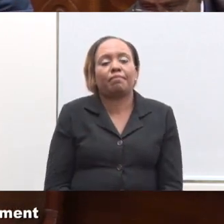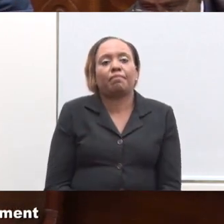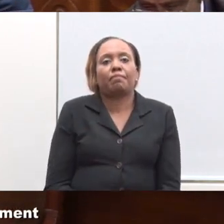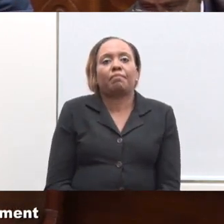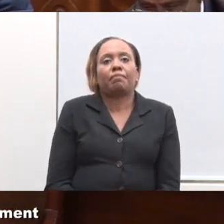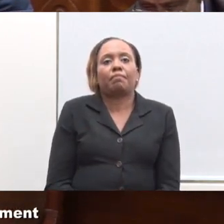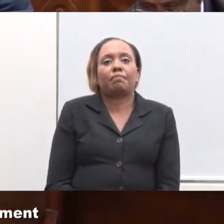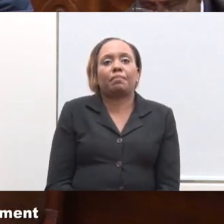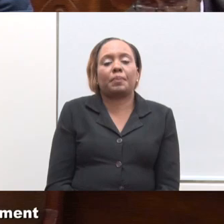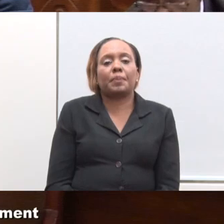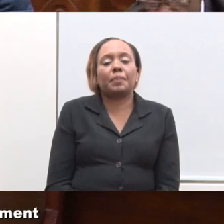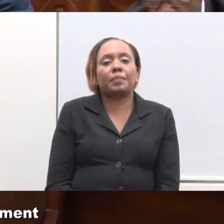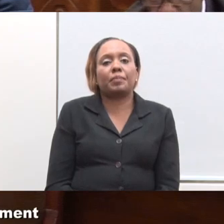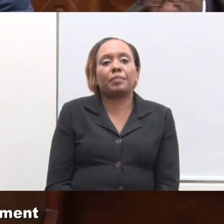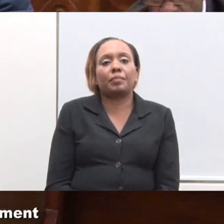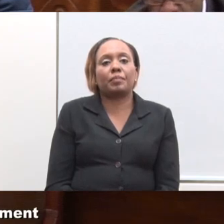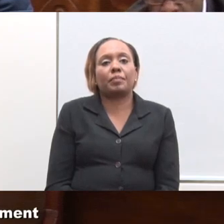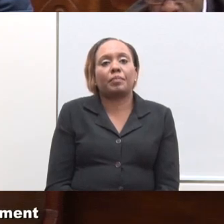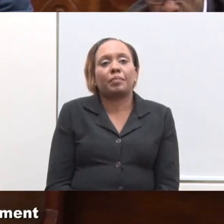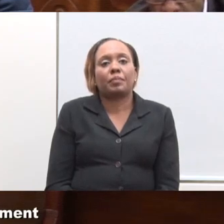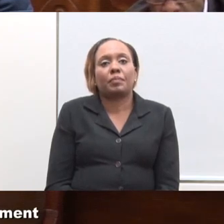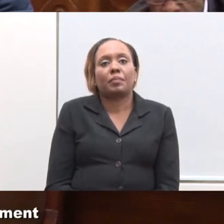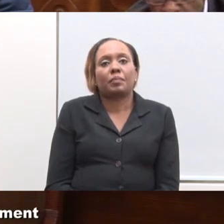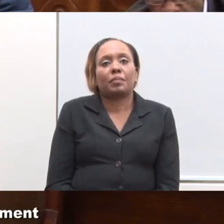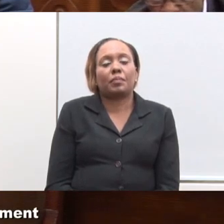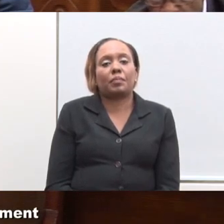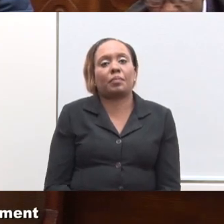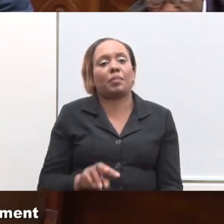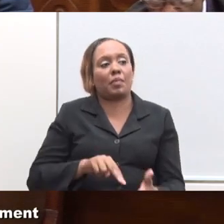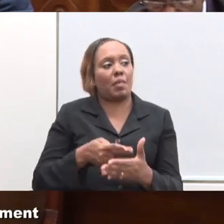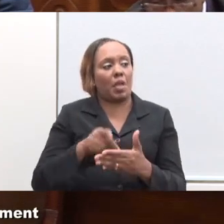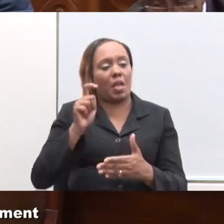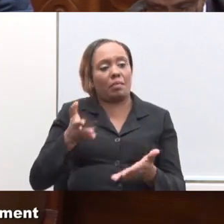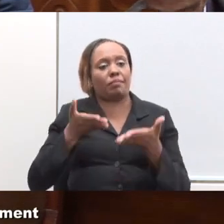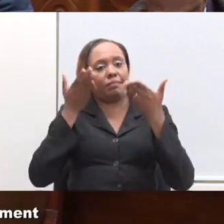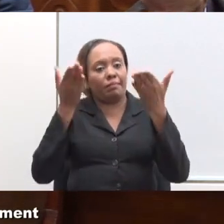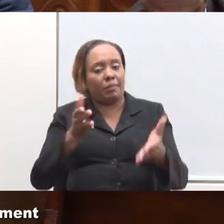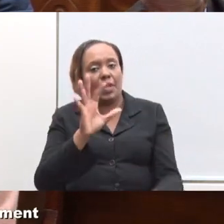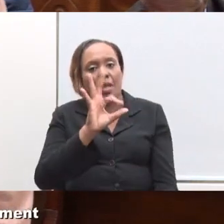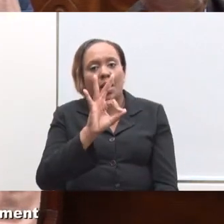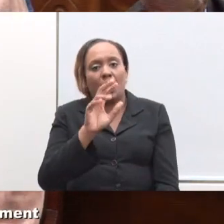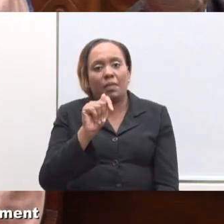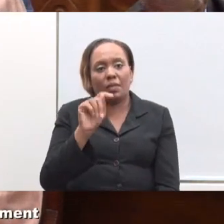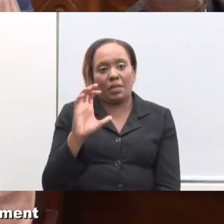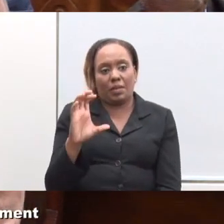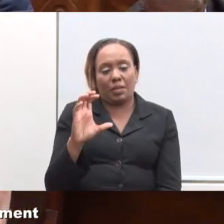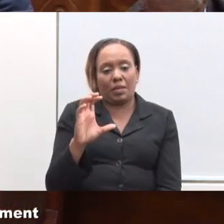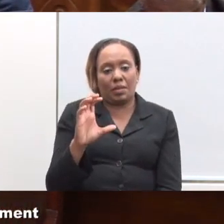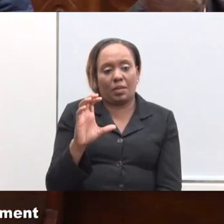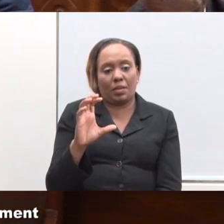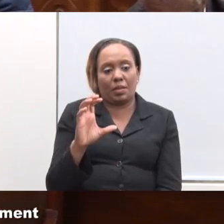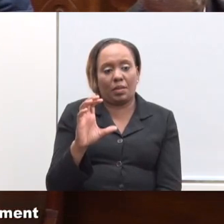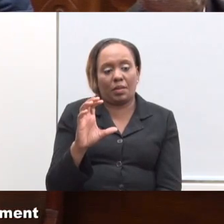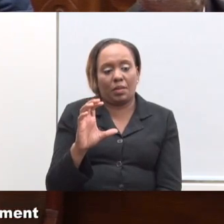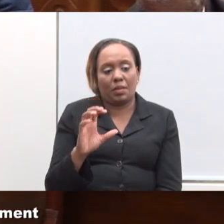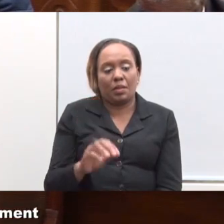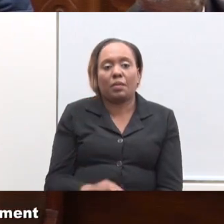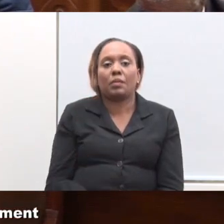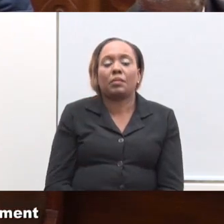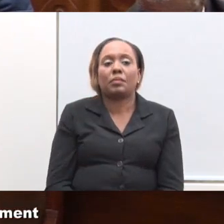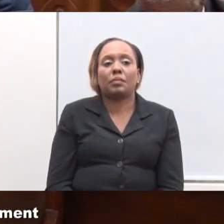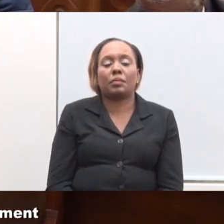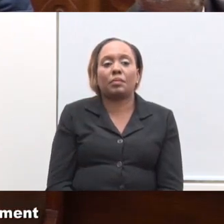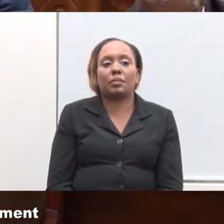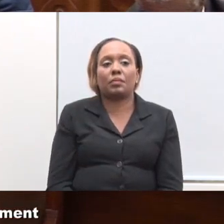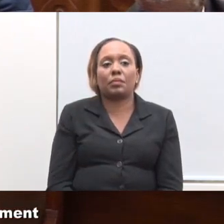general policy directives once again to the FTC. But one of the problems that we have, sir,